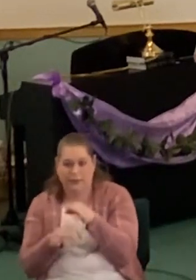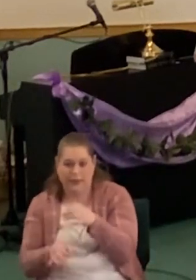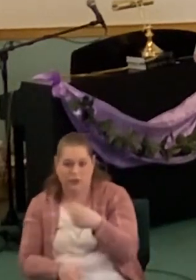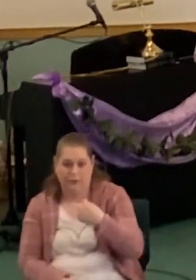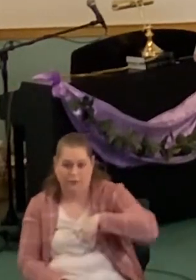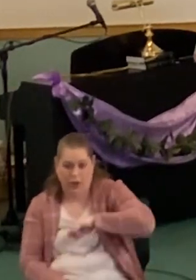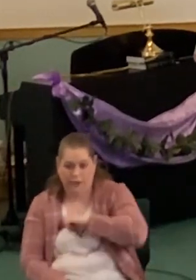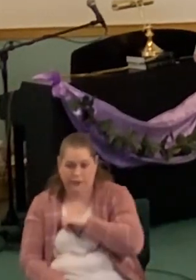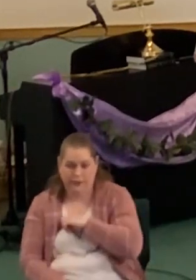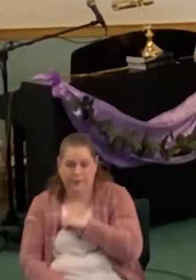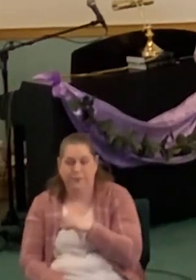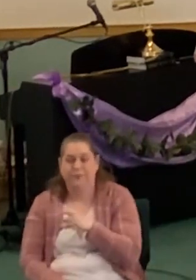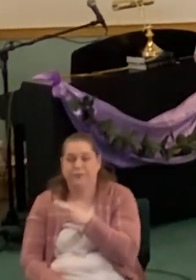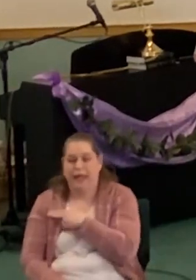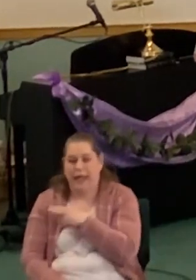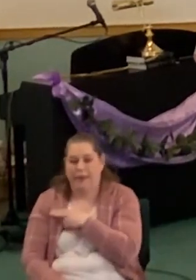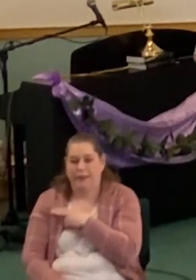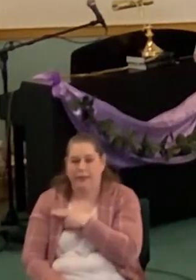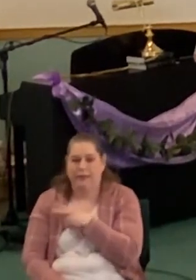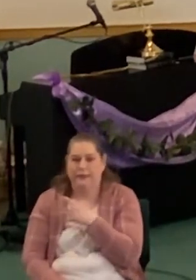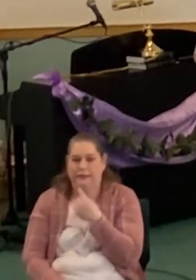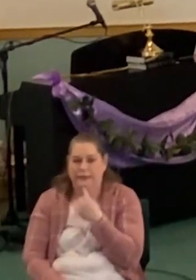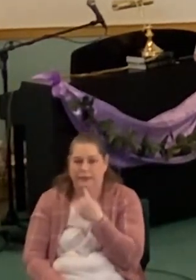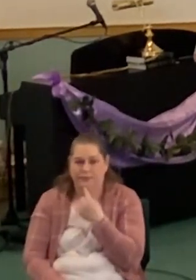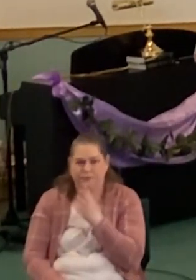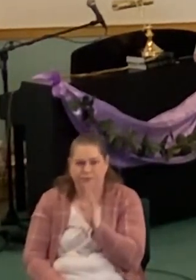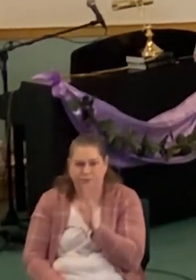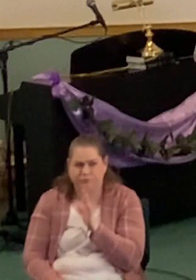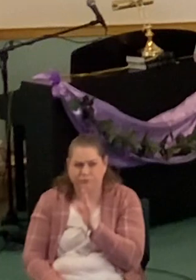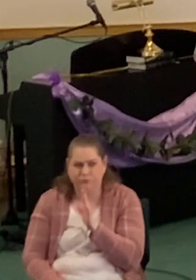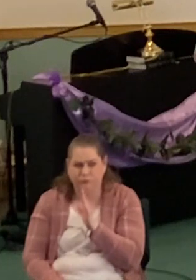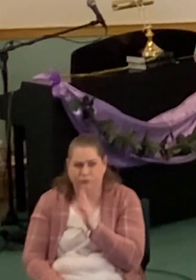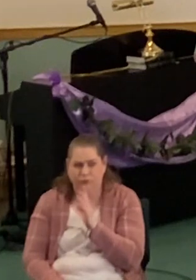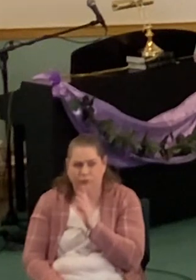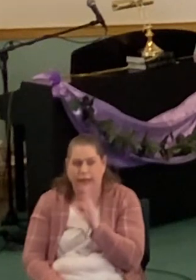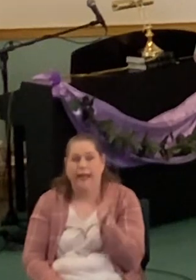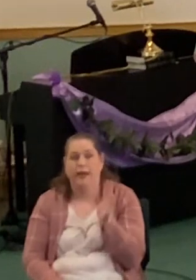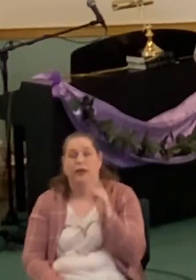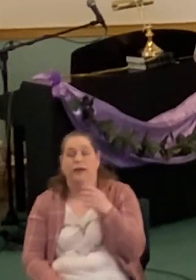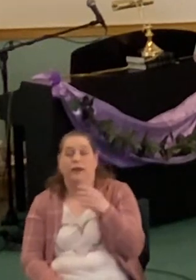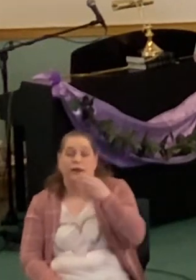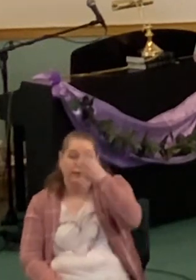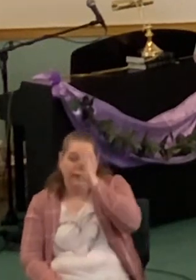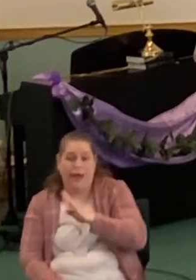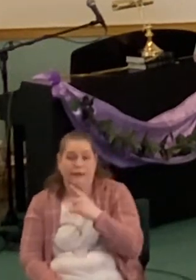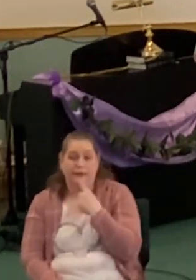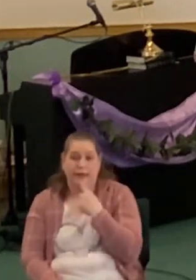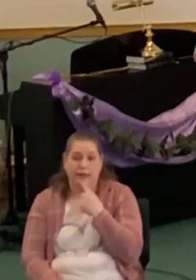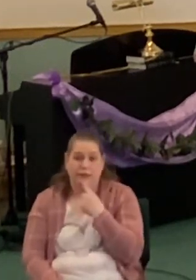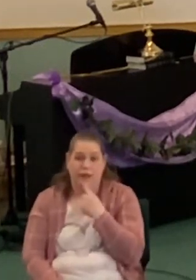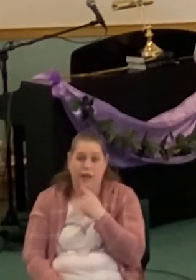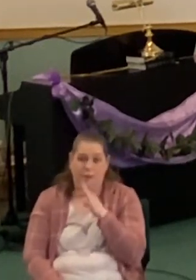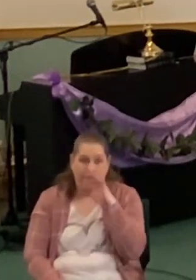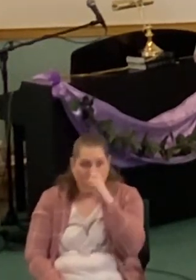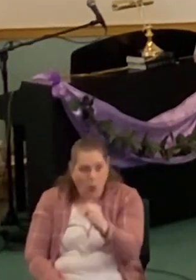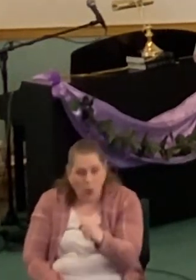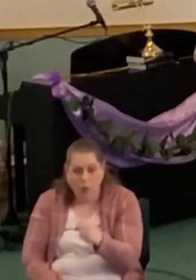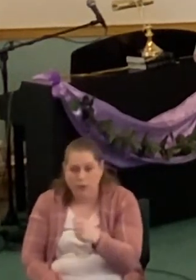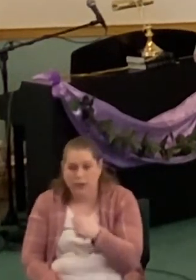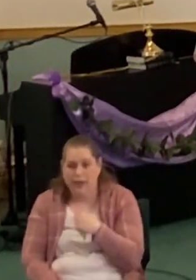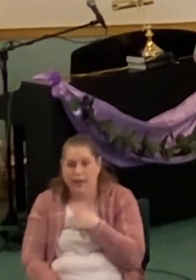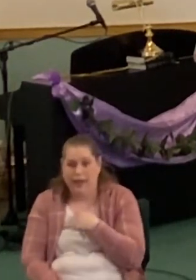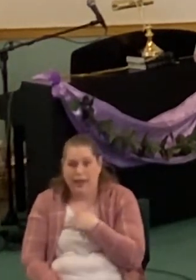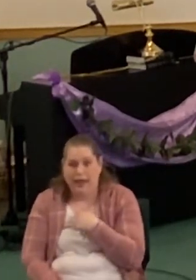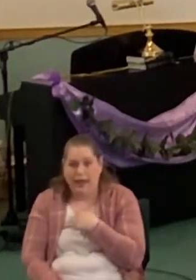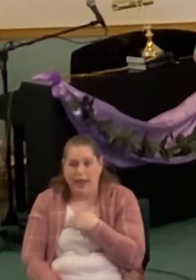where Habakkuk reveals God's words. He says, "For behold, I am raising up the Chaldeans, that fierce